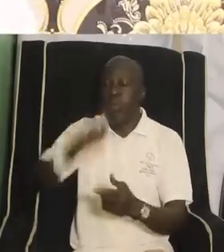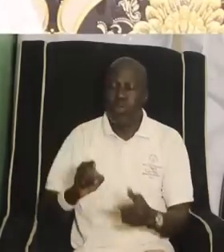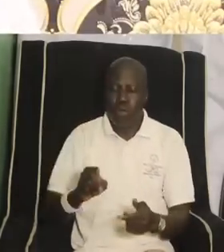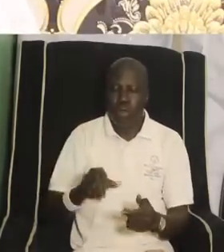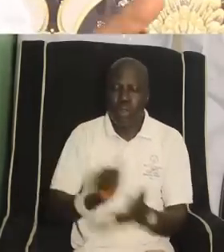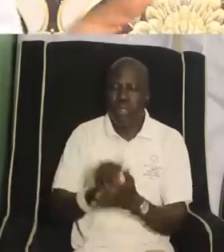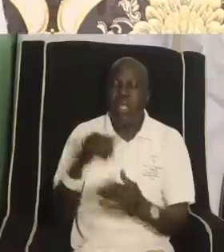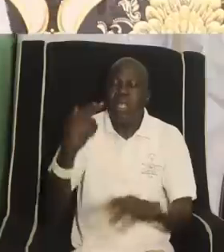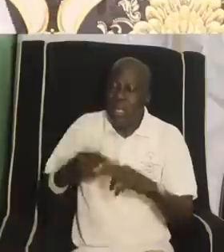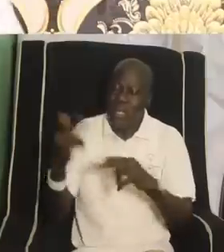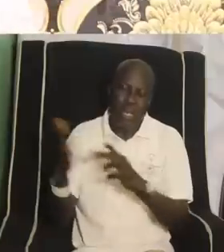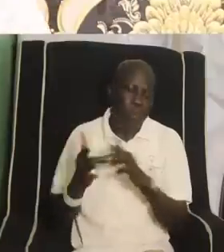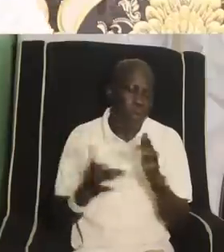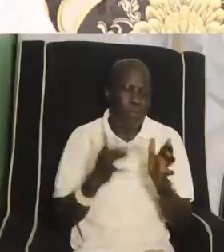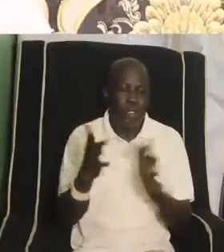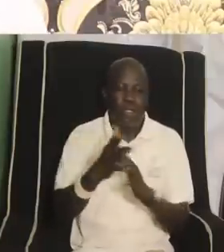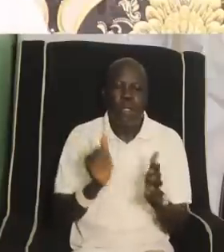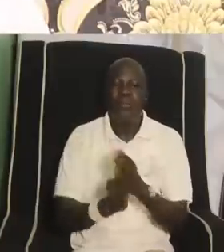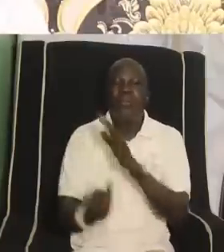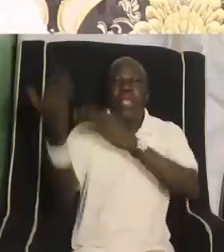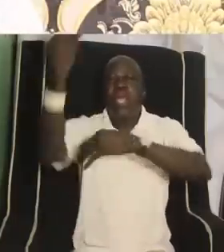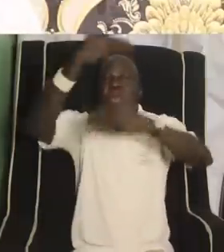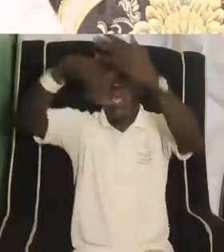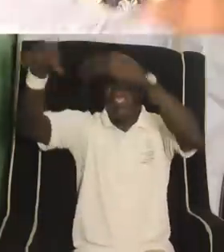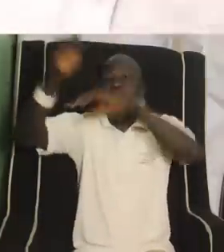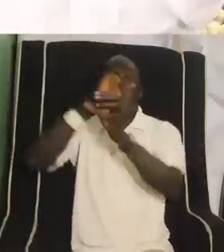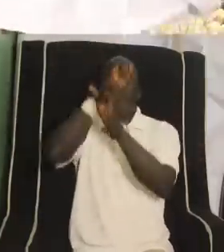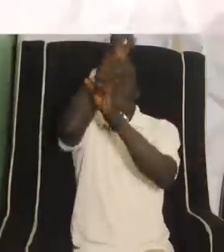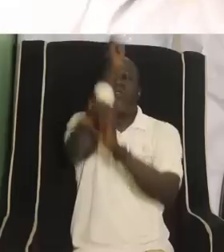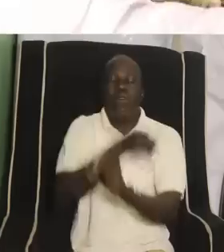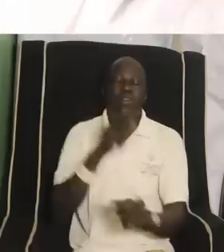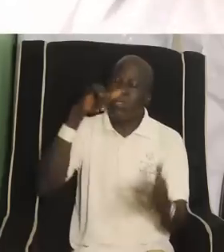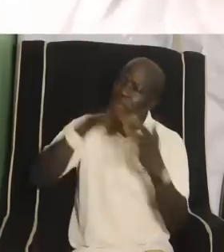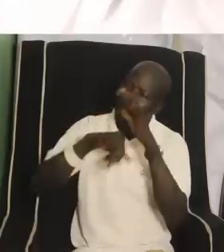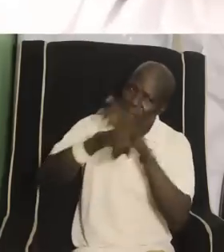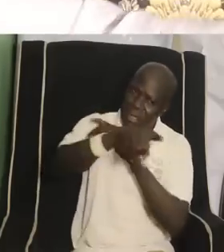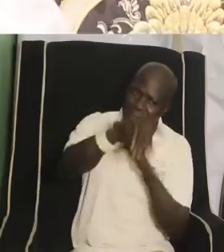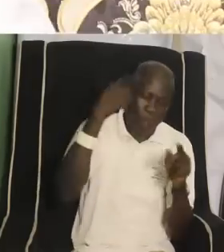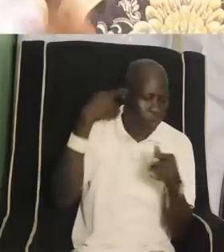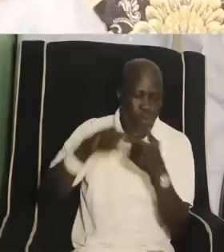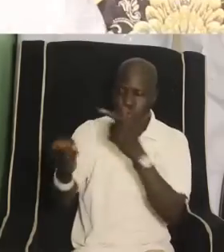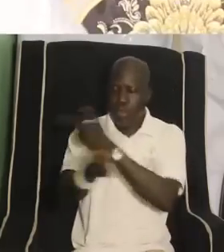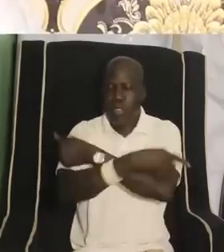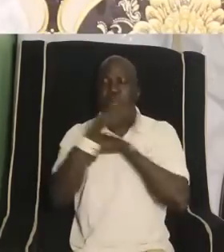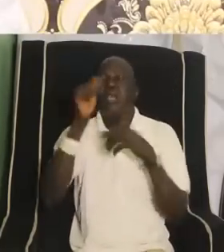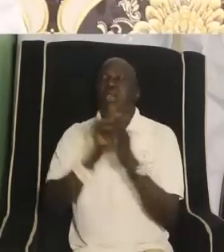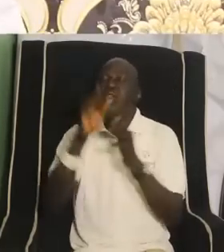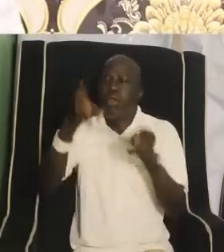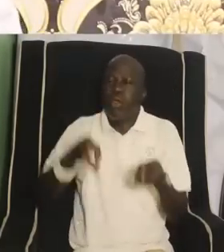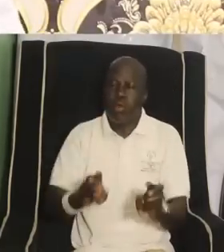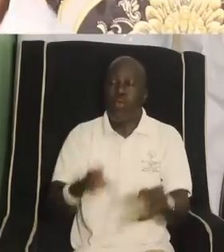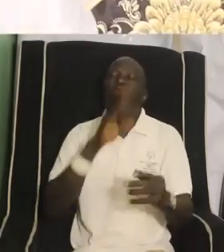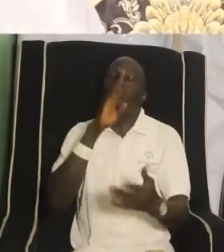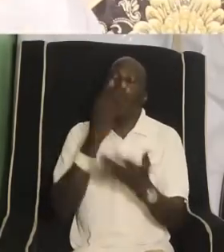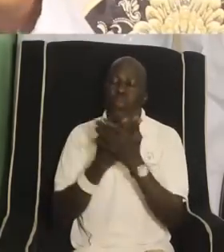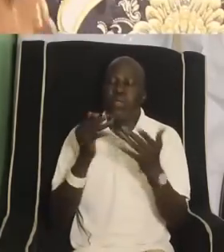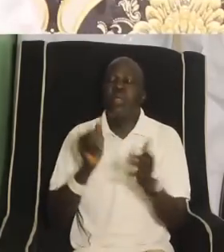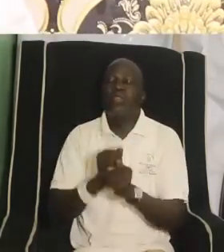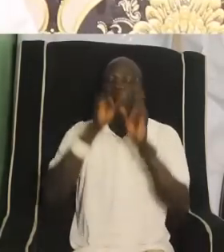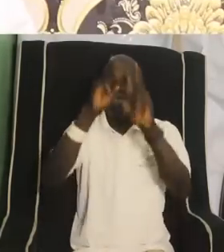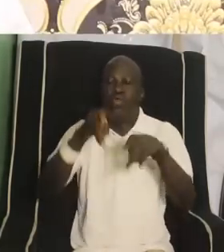rebuke such power in the name of Jesus. Heaven will rebuke them. From today henceforth, your way